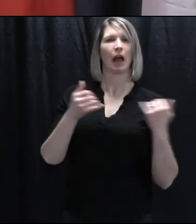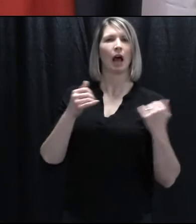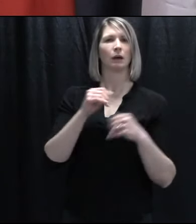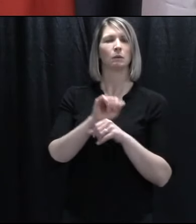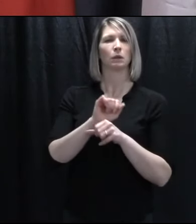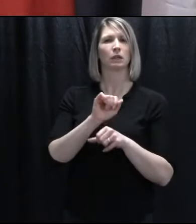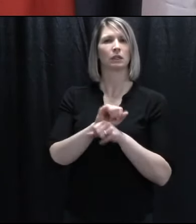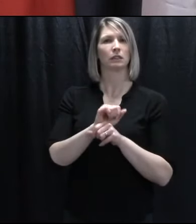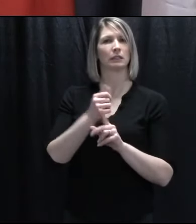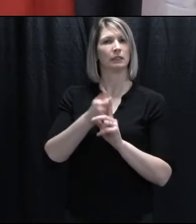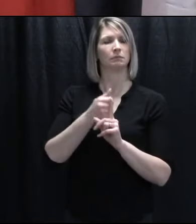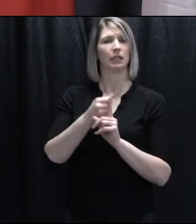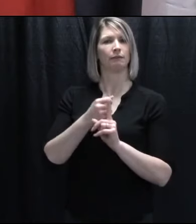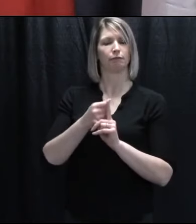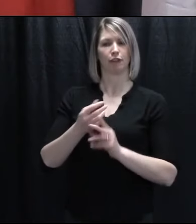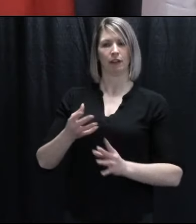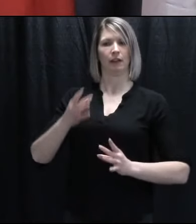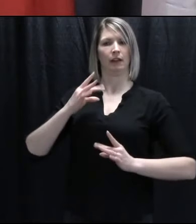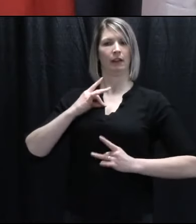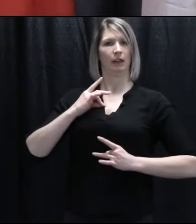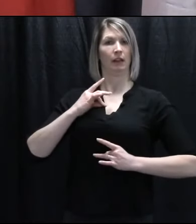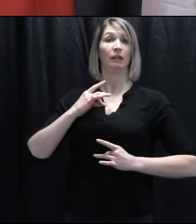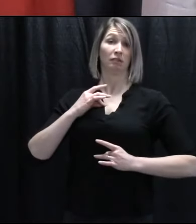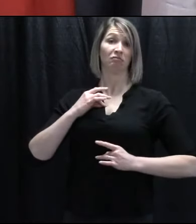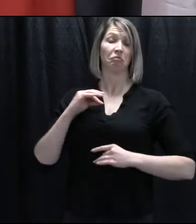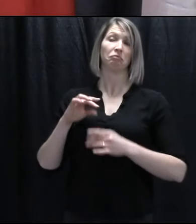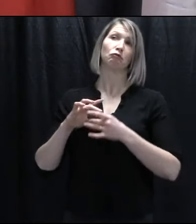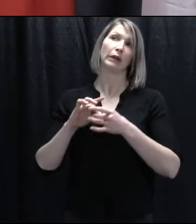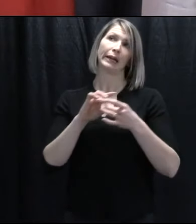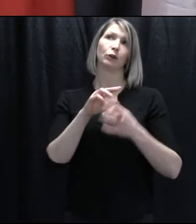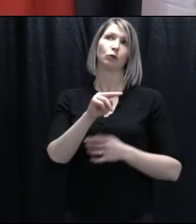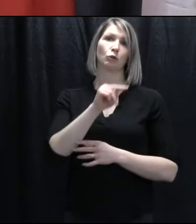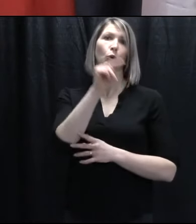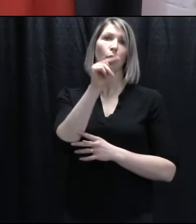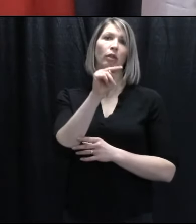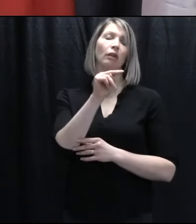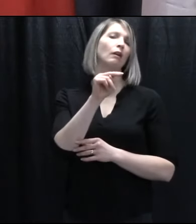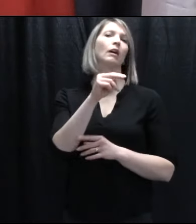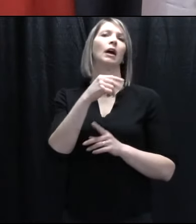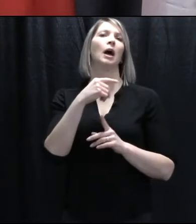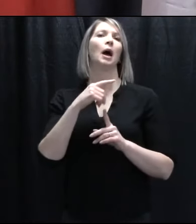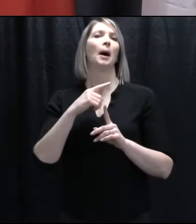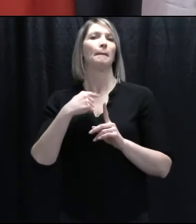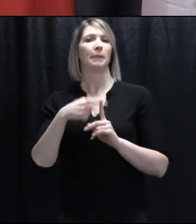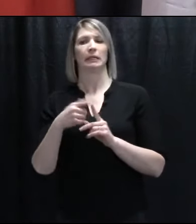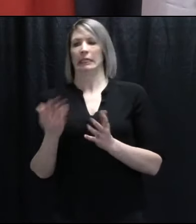with not only the St. Anthony case, but I guess other cases across the province, how they're doing?